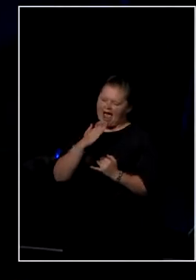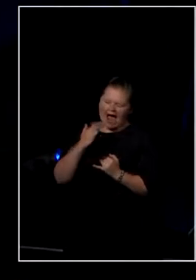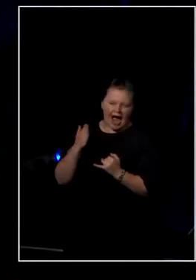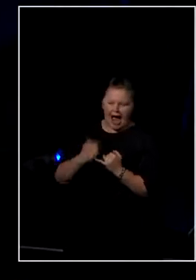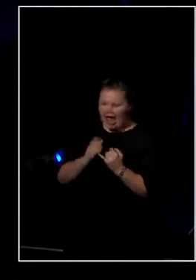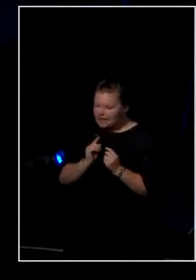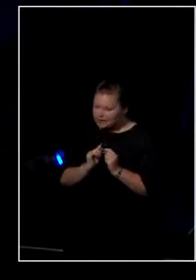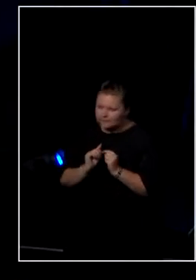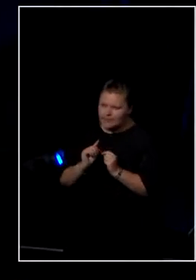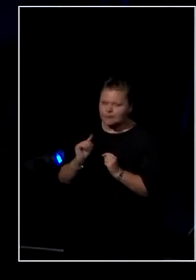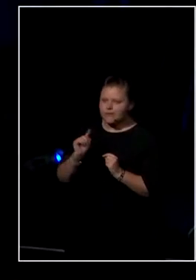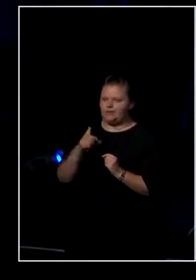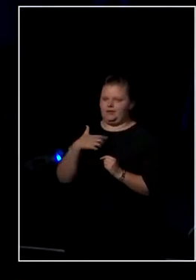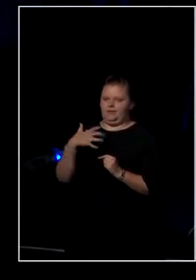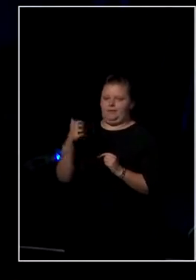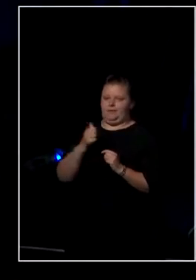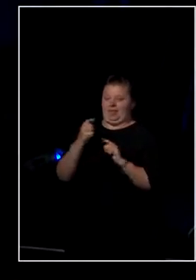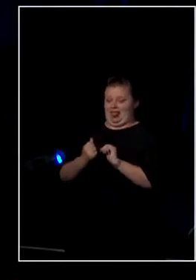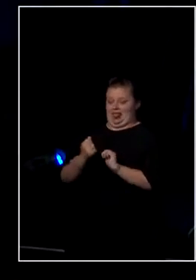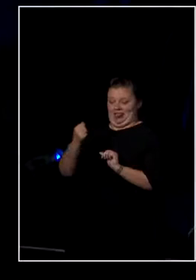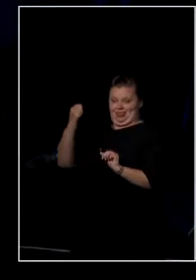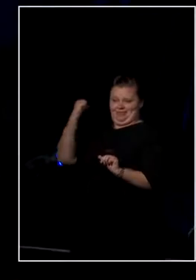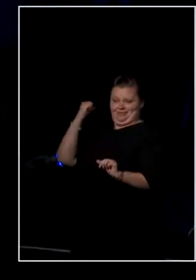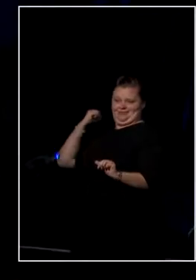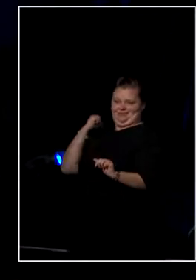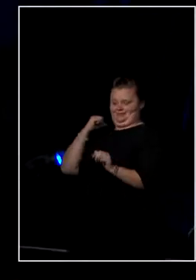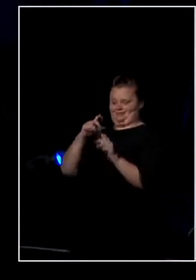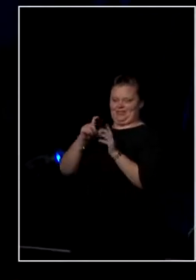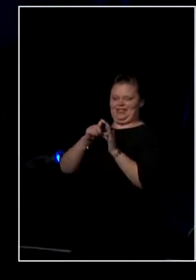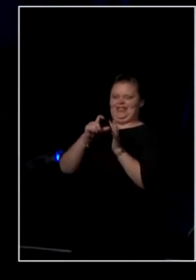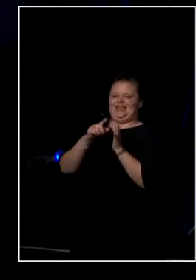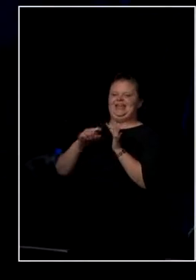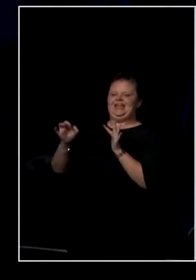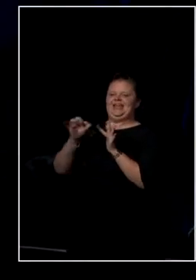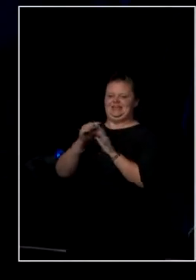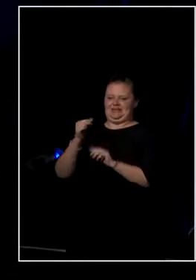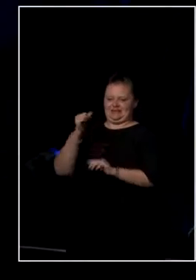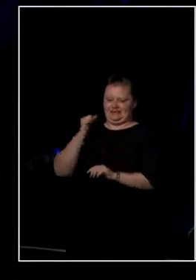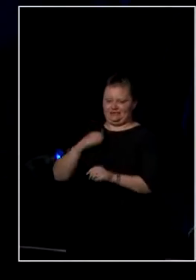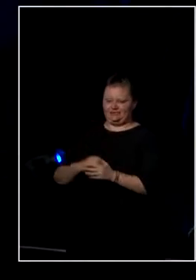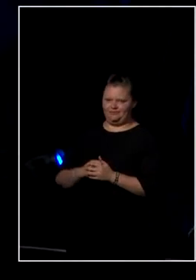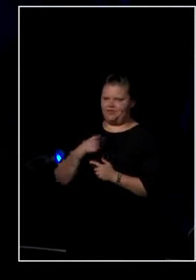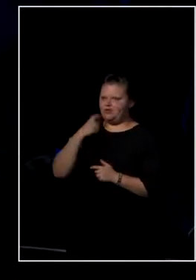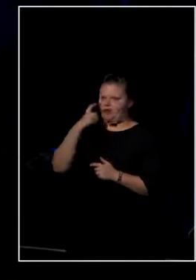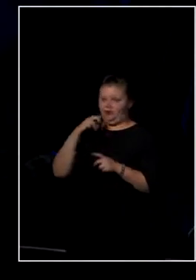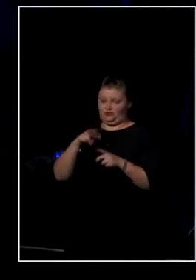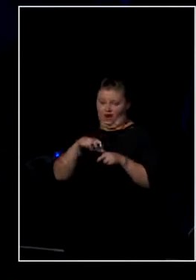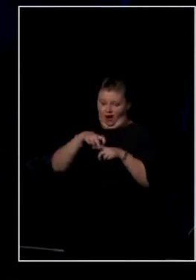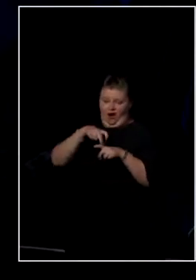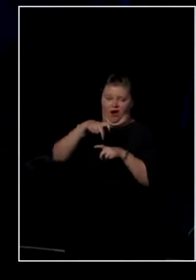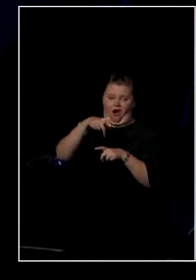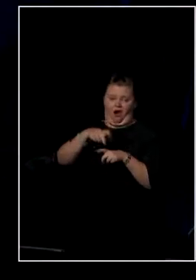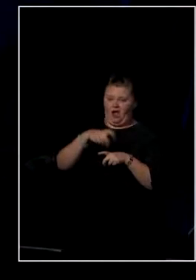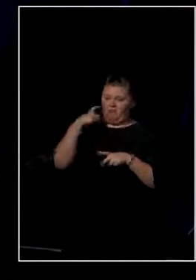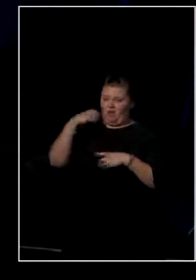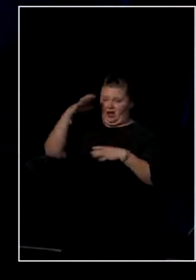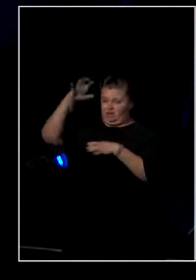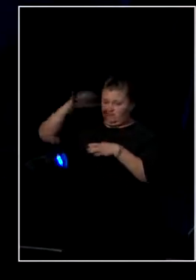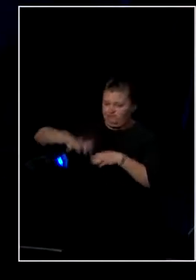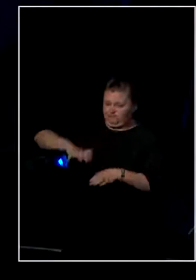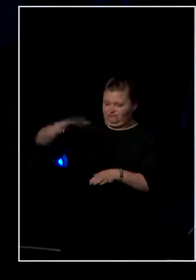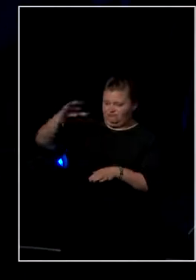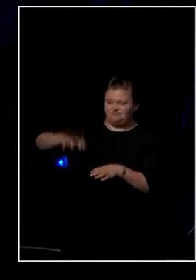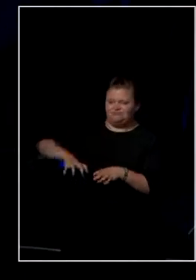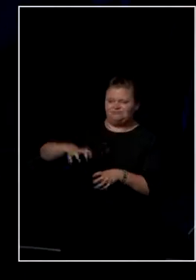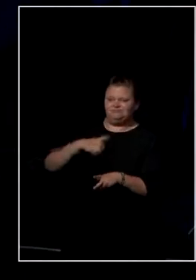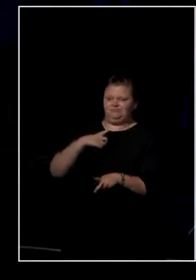the swimming pool, but I had to be up the deep end of the swimming pool. And I tried to get out and I couldn't, but they ducked me all the time